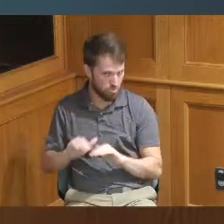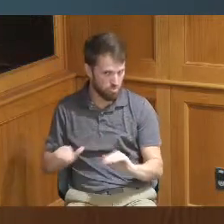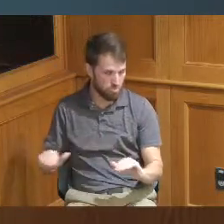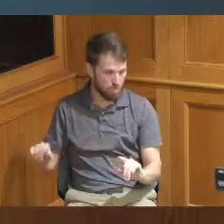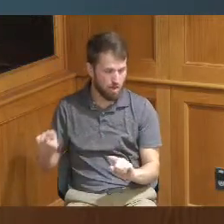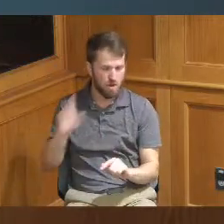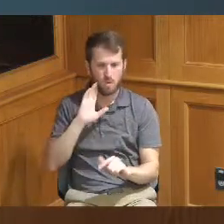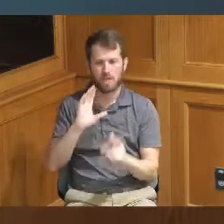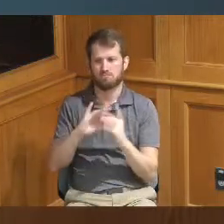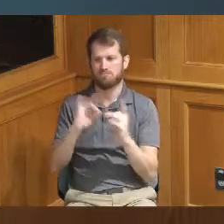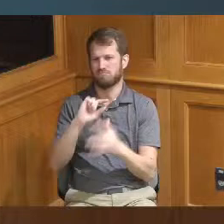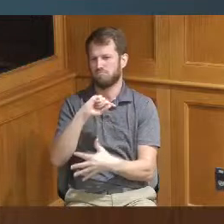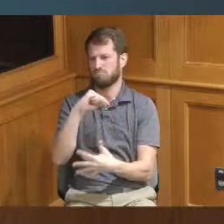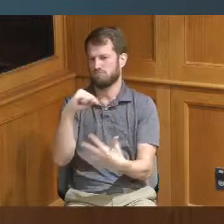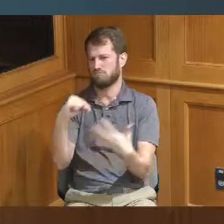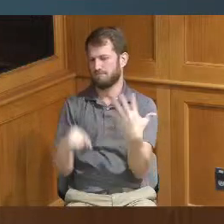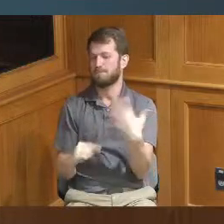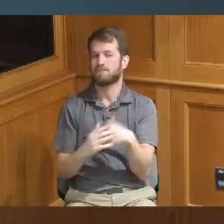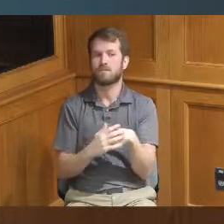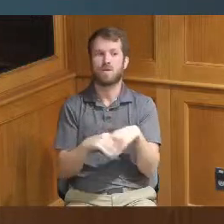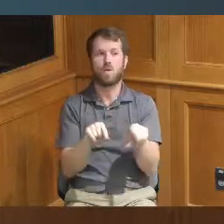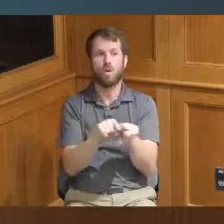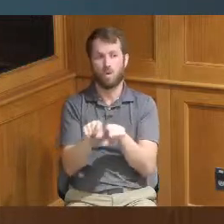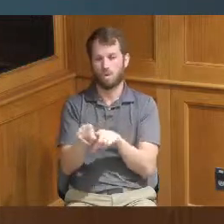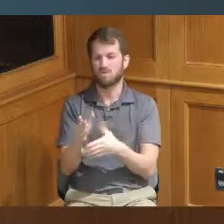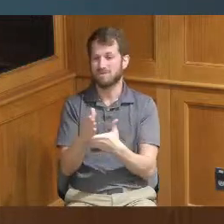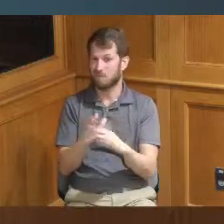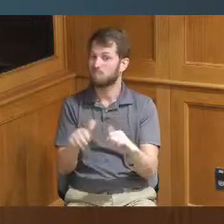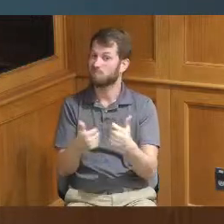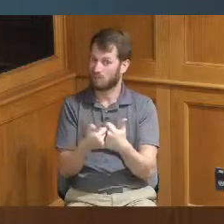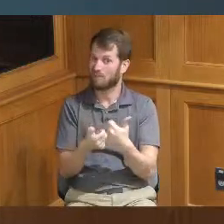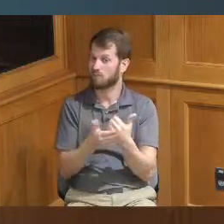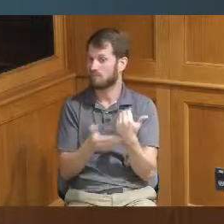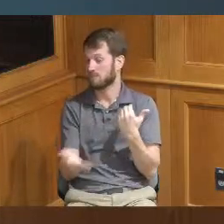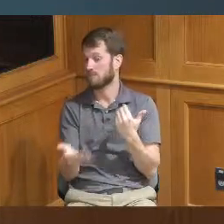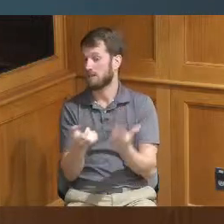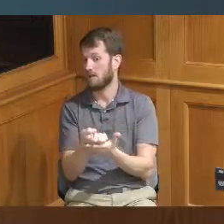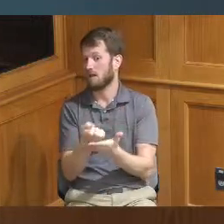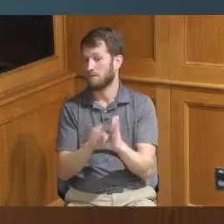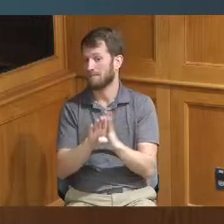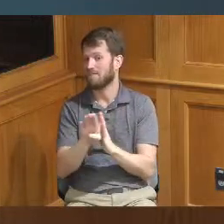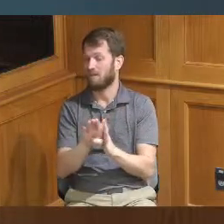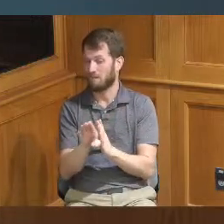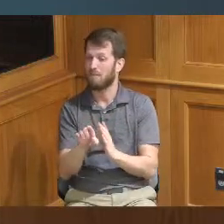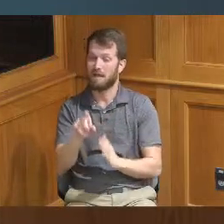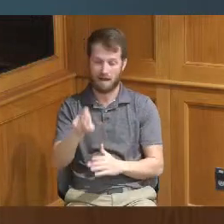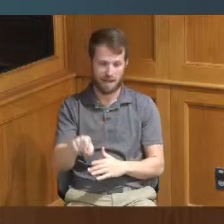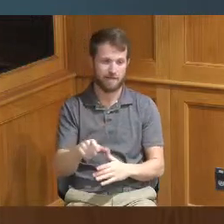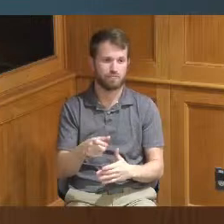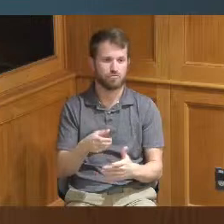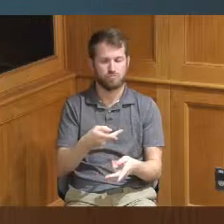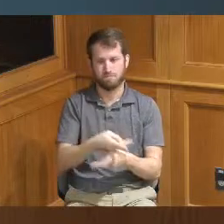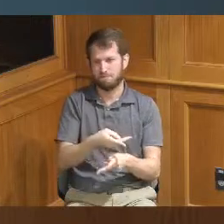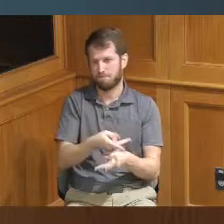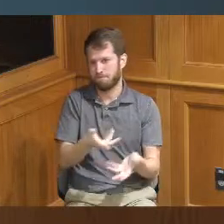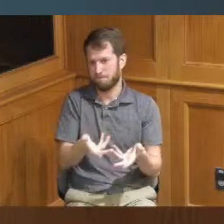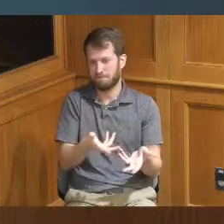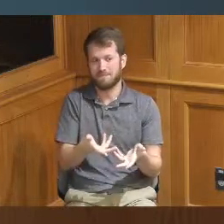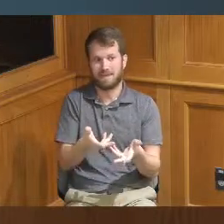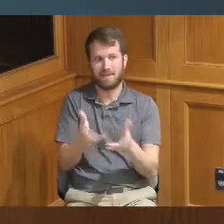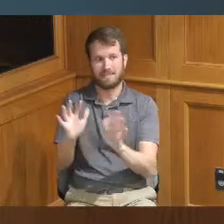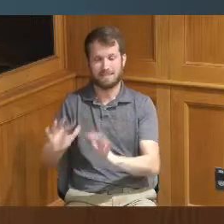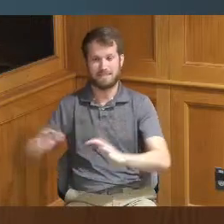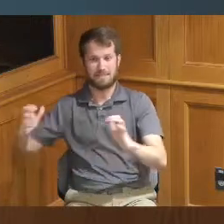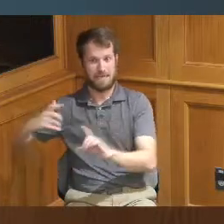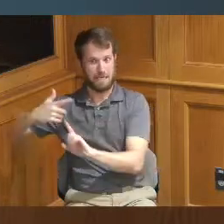those things. We also have some challenges ahead of us, economic development. We have to deal with a stadium lease